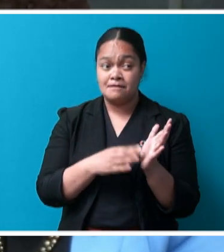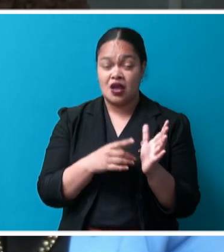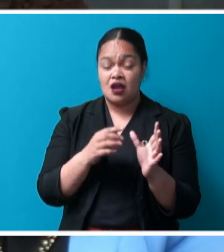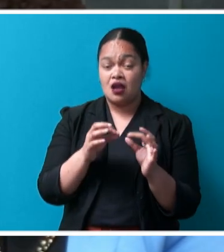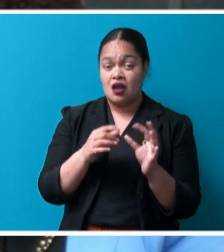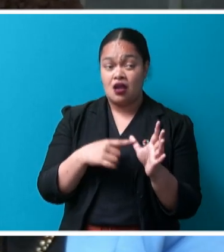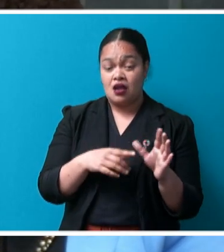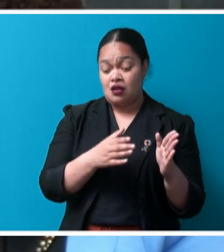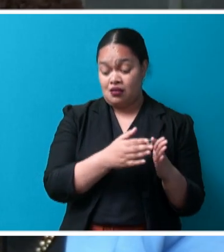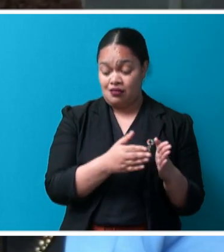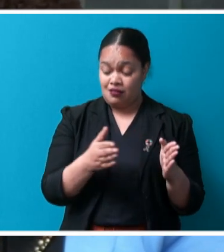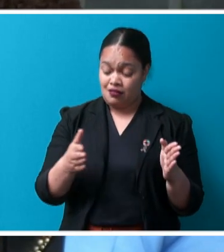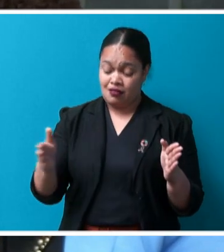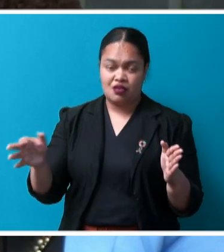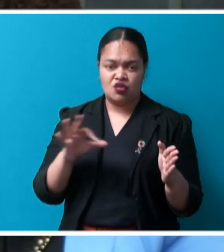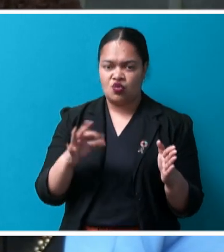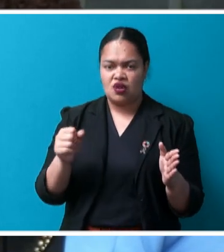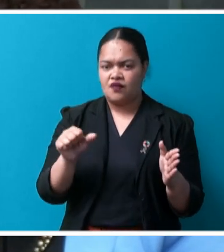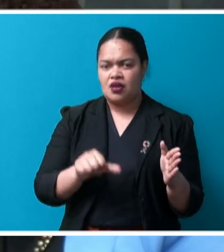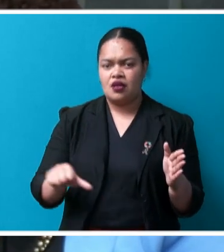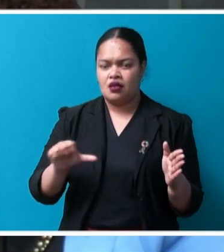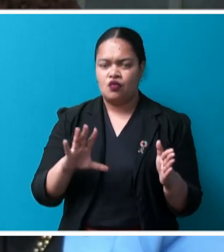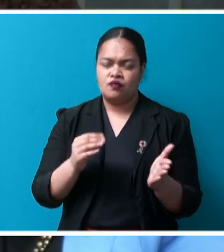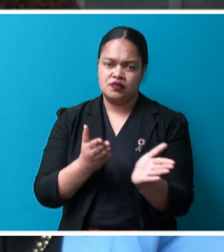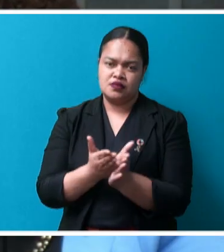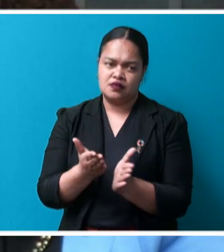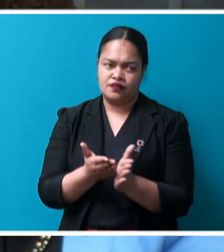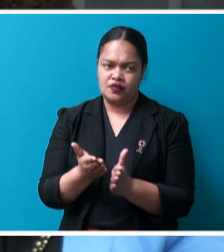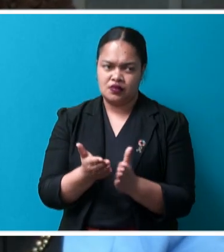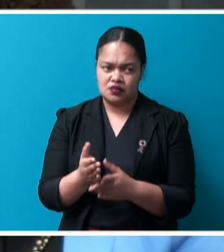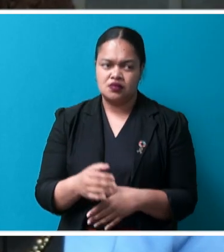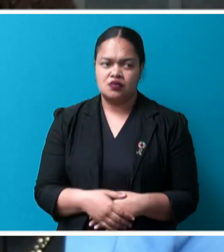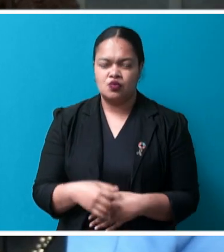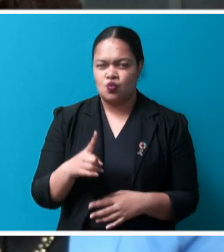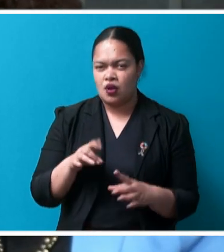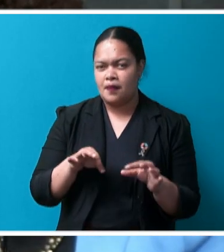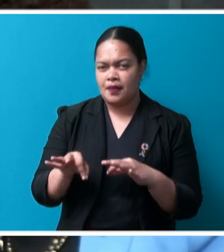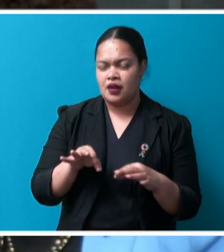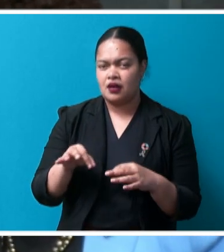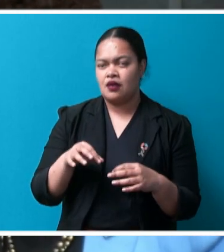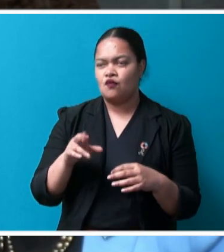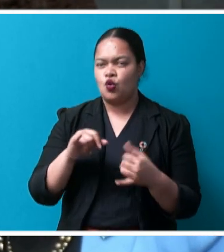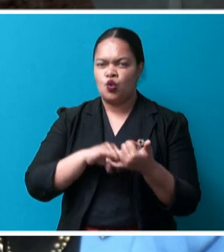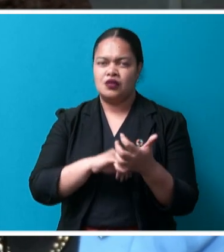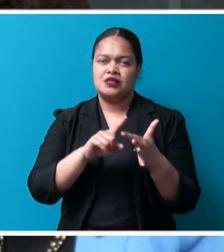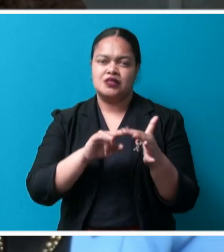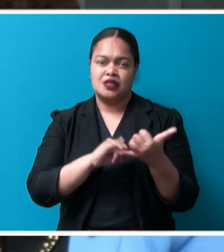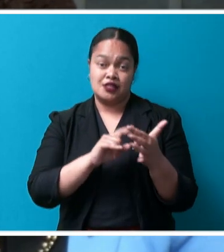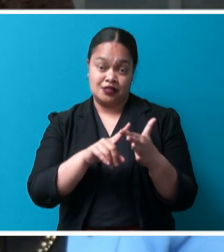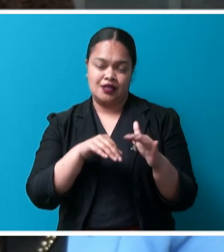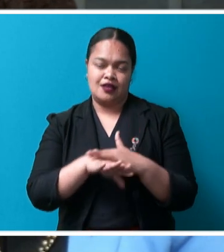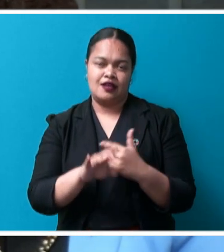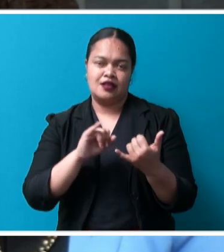no other area of service. So there's one plan for Sese in Sangani. And in terms